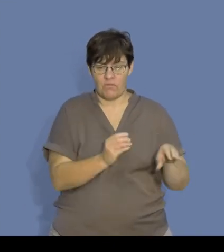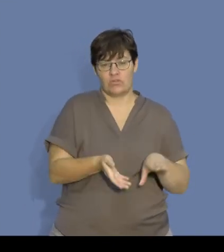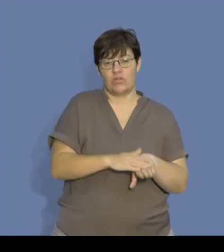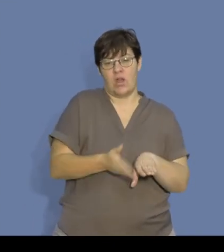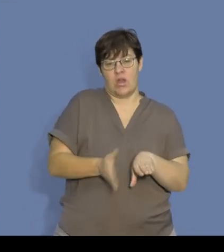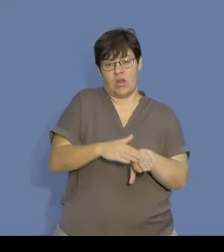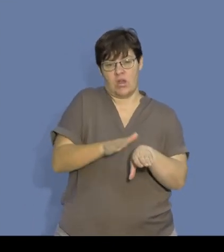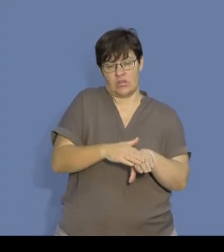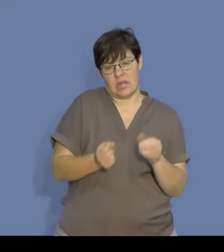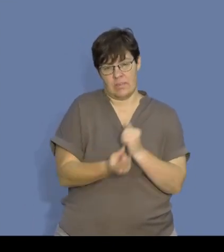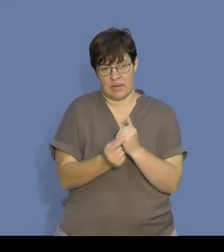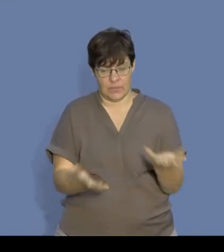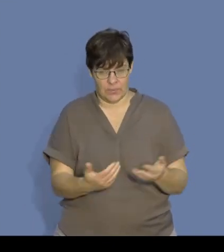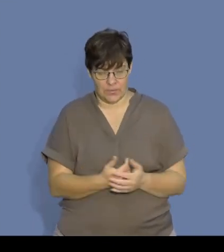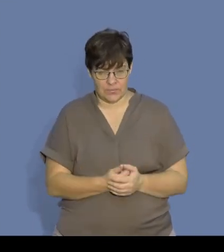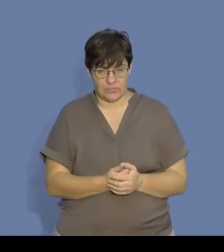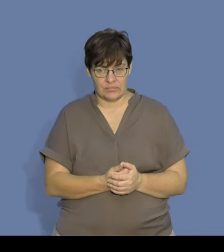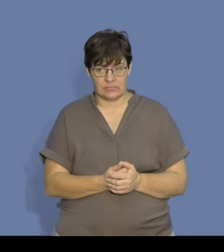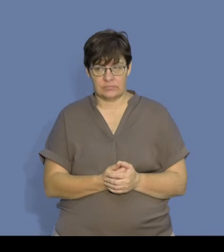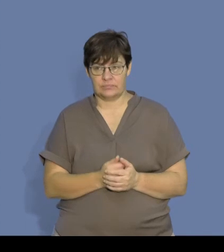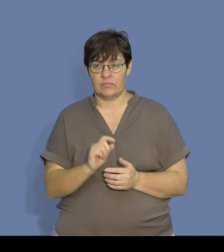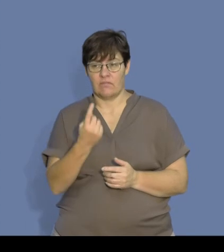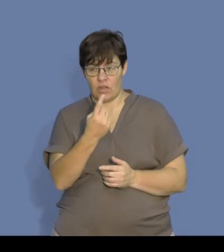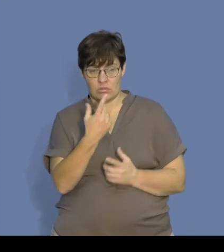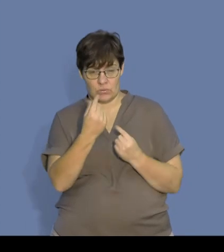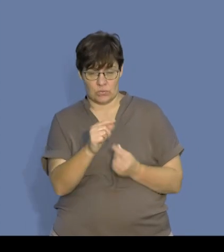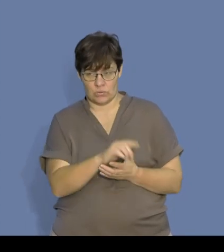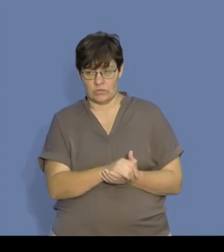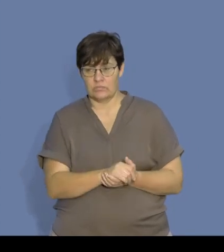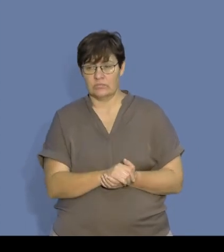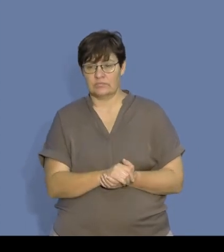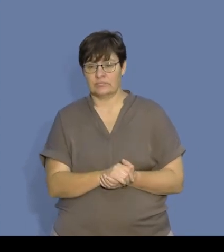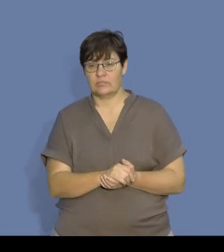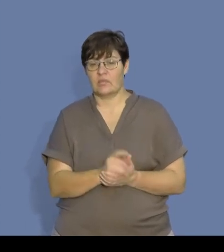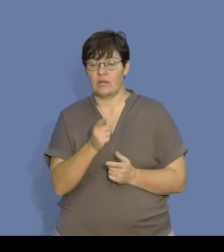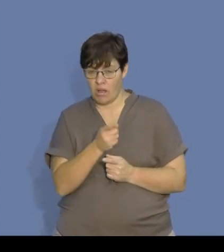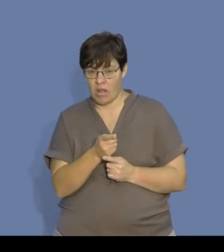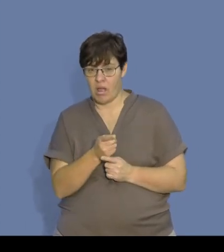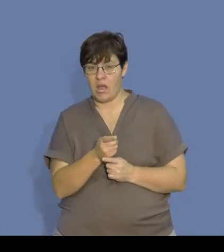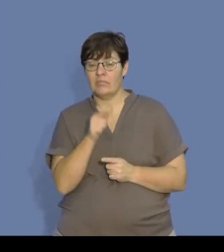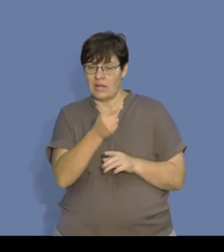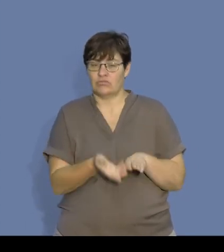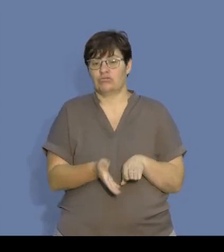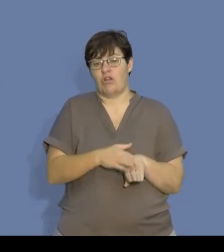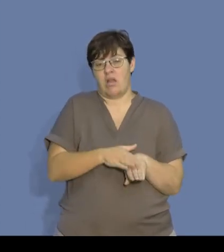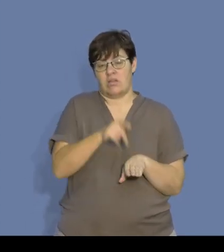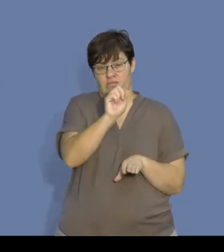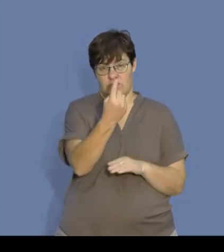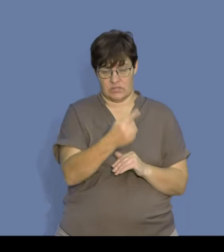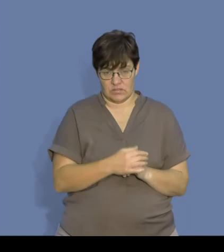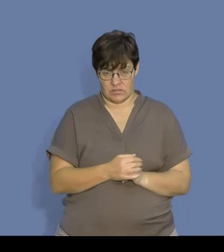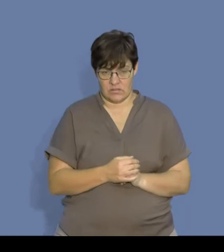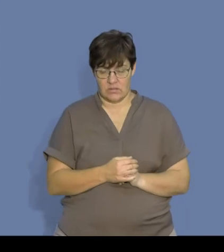charge. First thing we have to do with this is we need to charge the electroscope. So we make